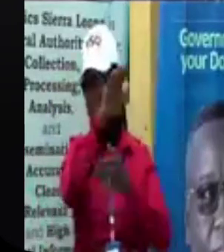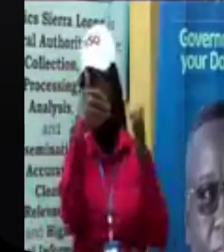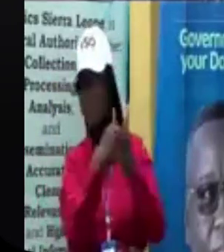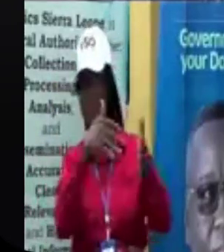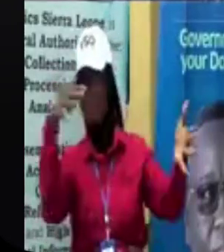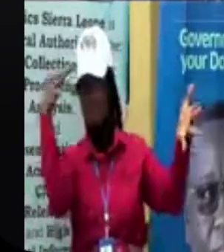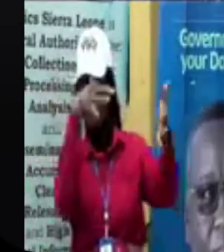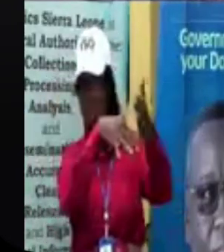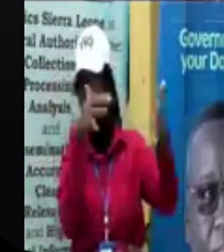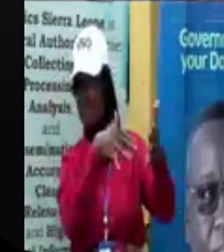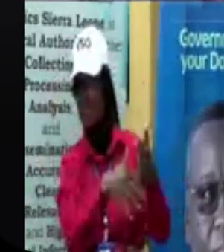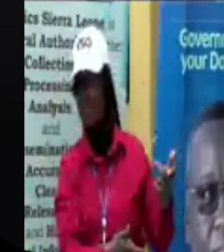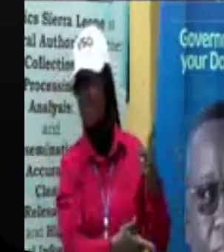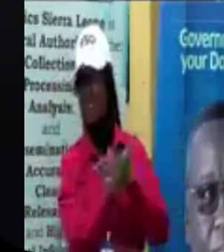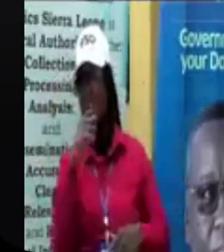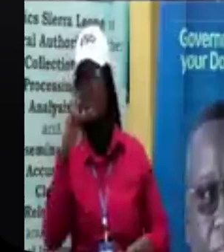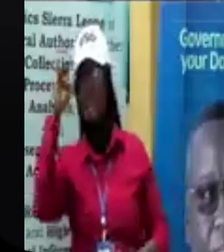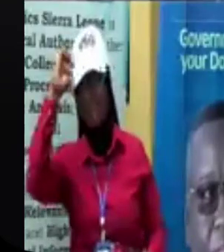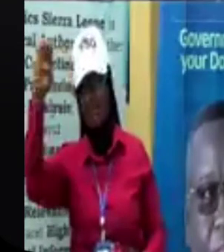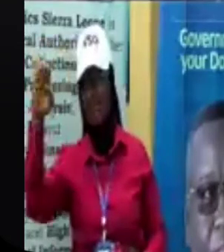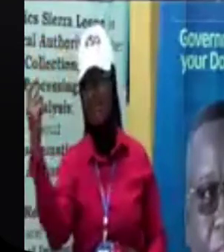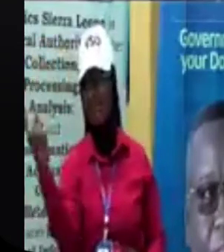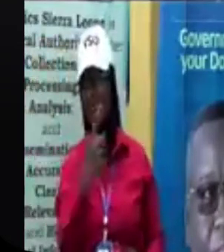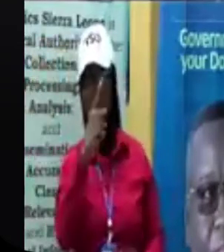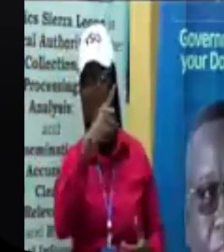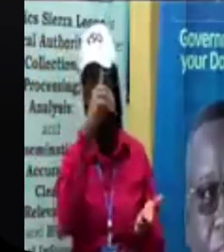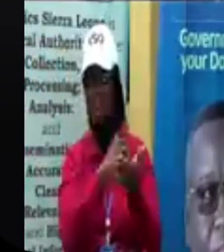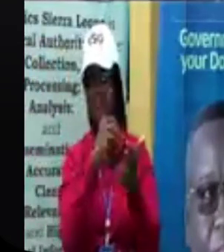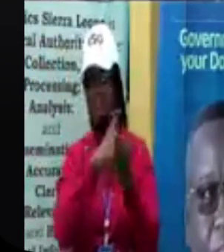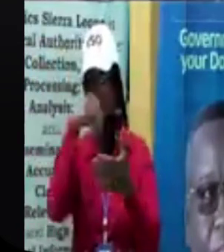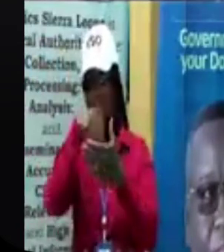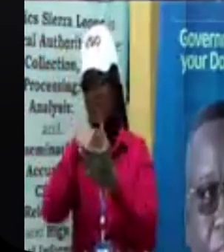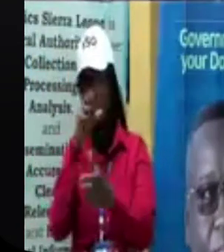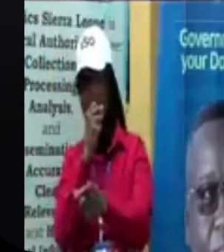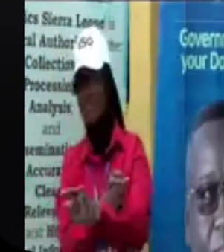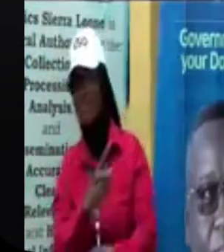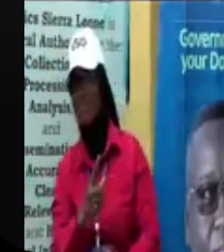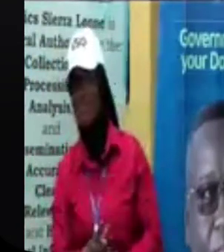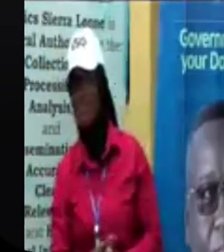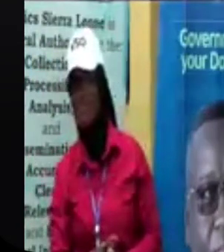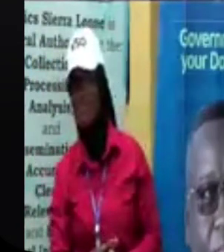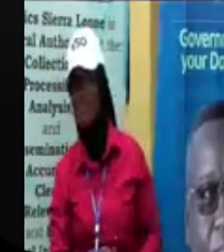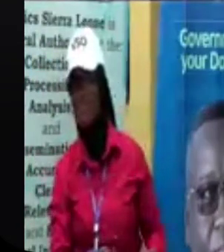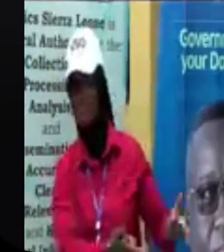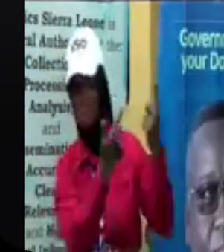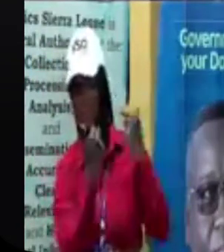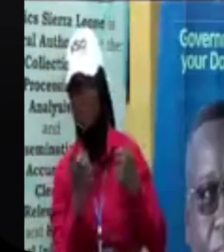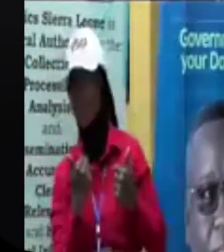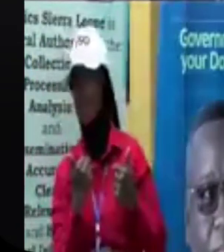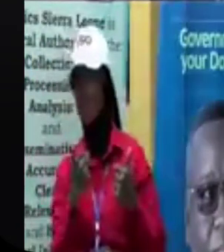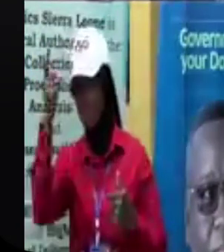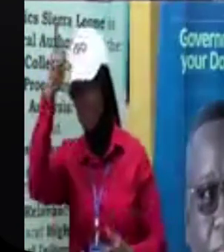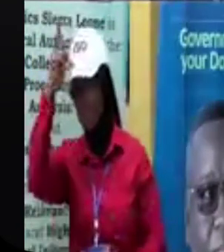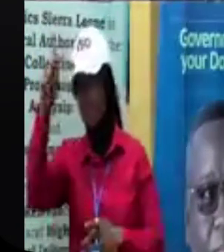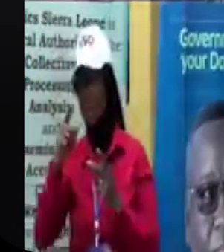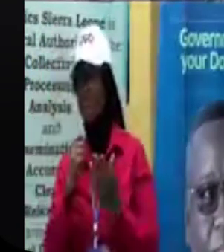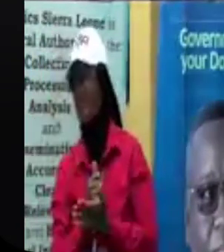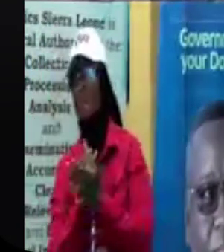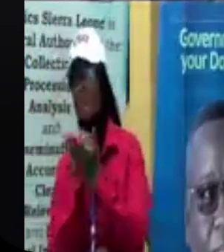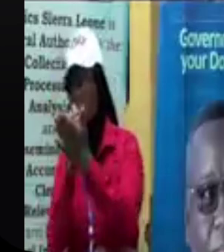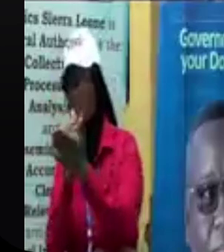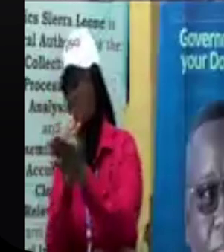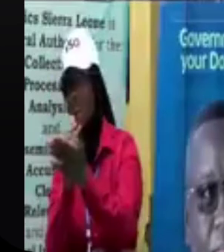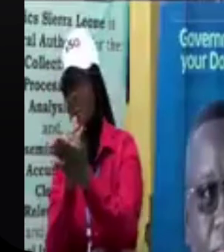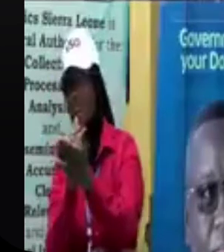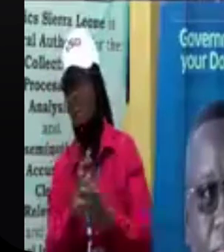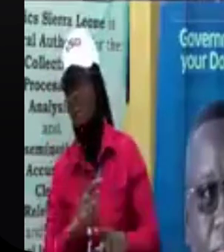study hemorrhagic. He is the only hemorrhagic doctor in Sierra Leone. Even the West Bank open a camp for that help. They all know to